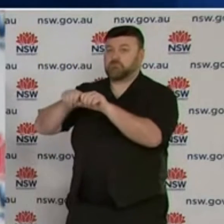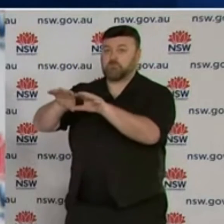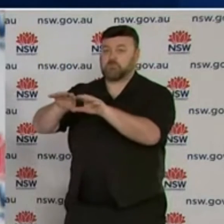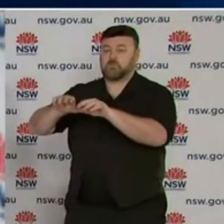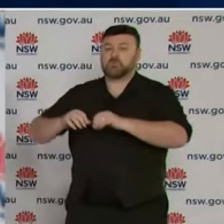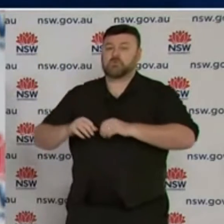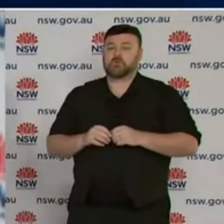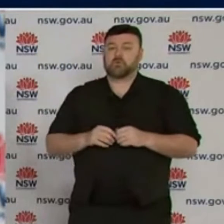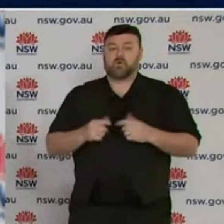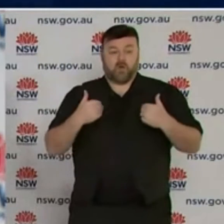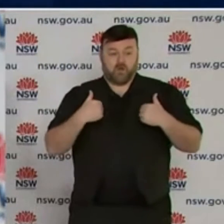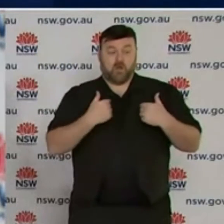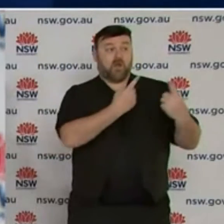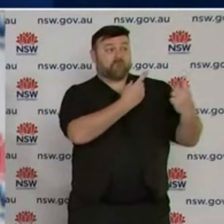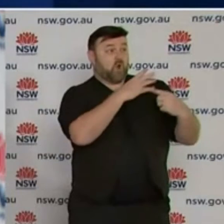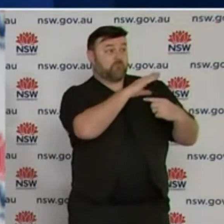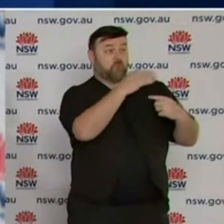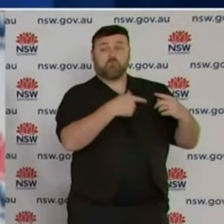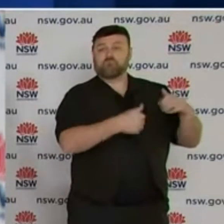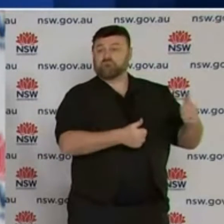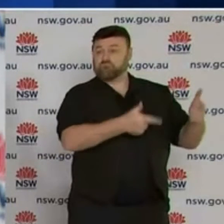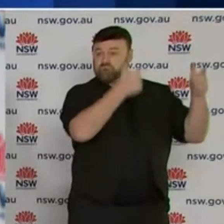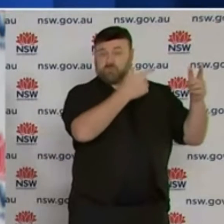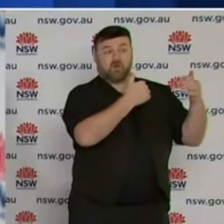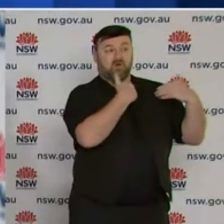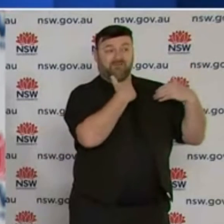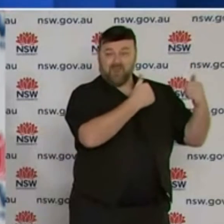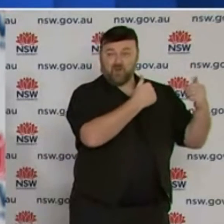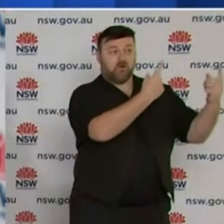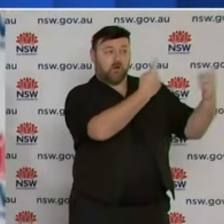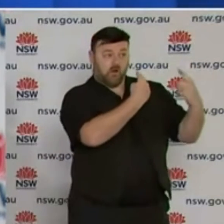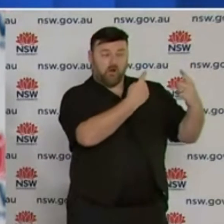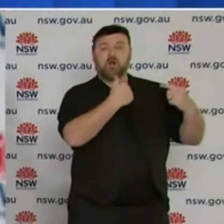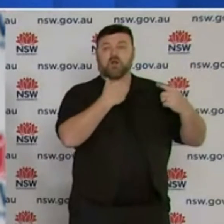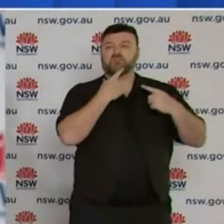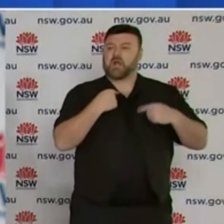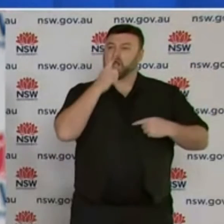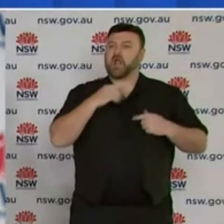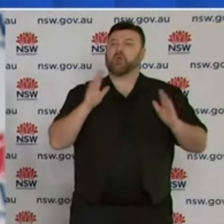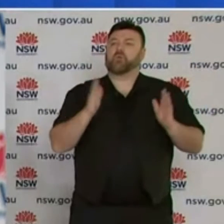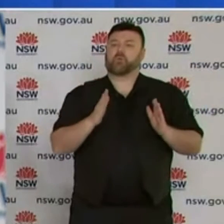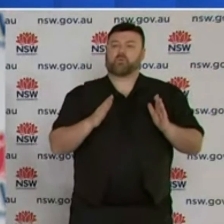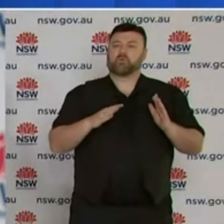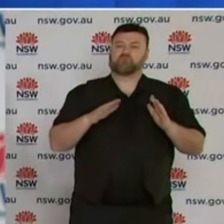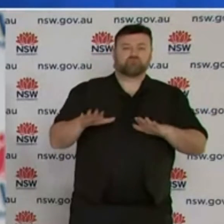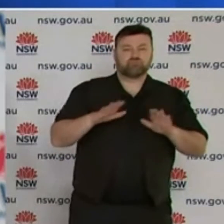the health advice to us was that it is safe, but for the authorised workers list, which is the one outstanding thing in the associated permits. So that was